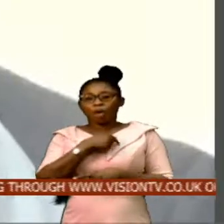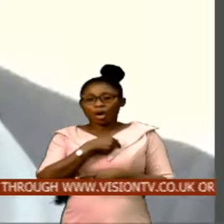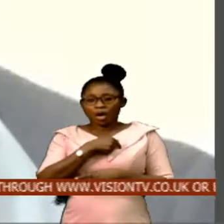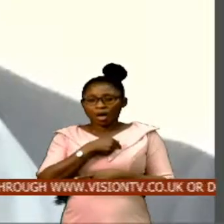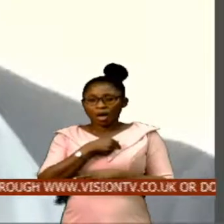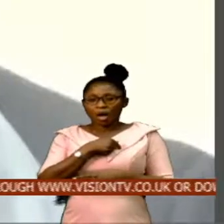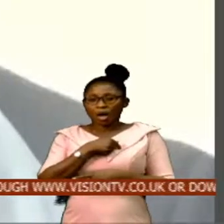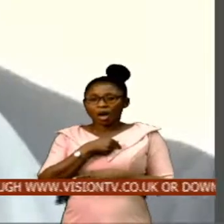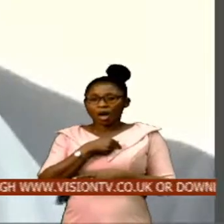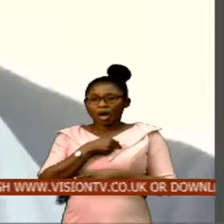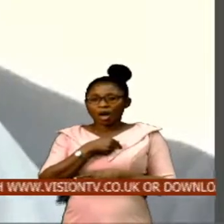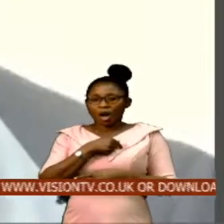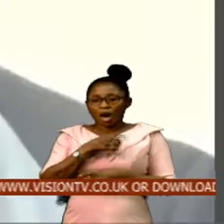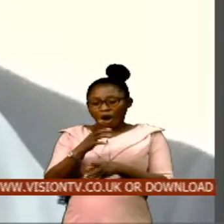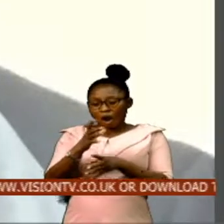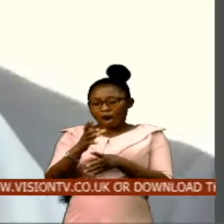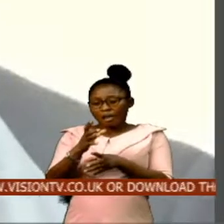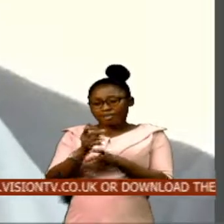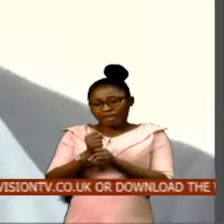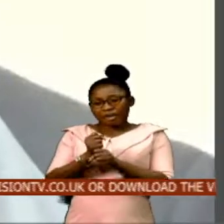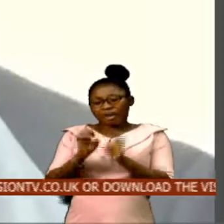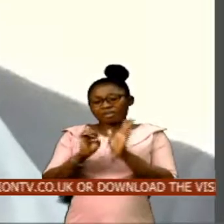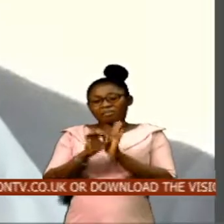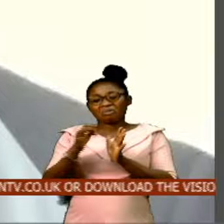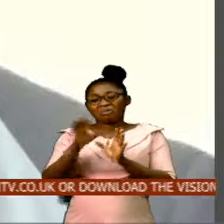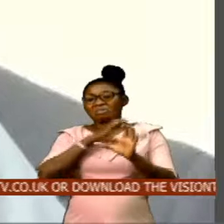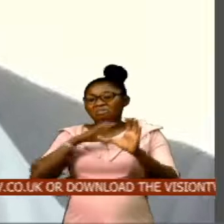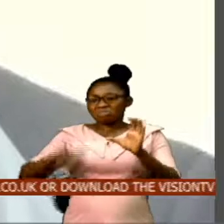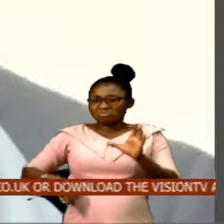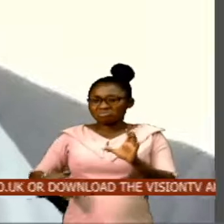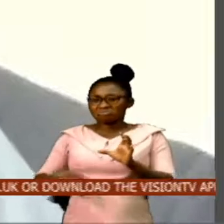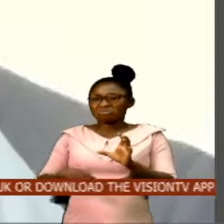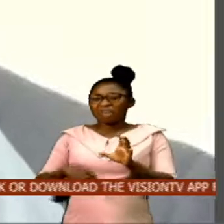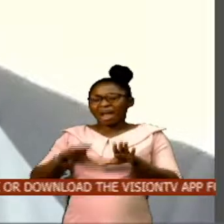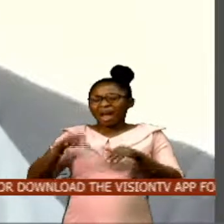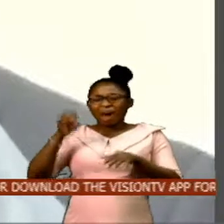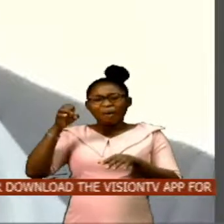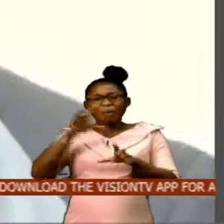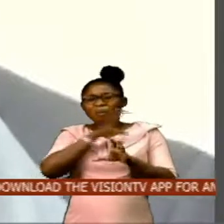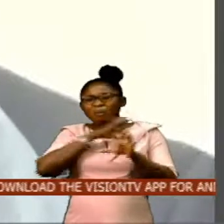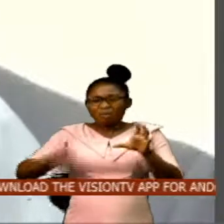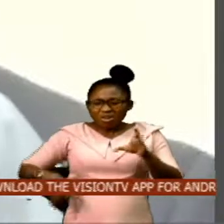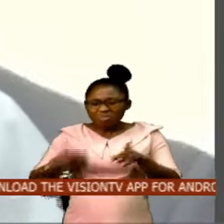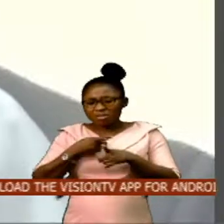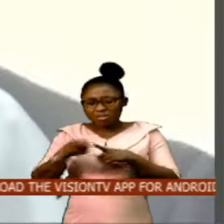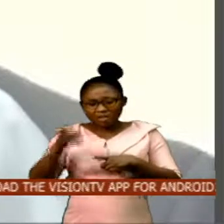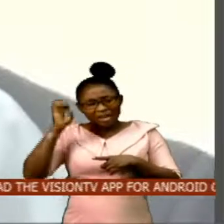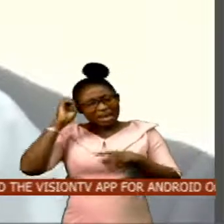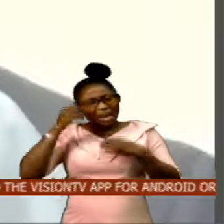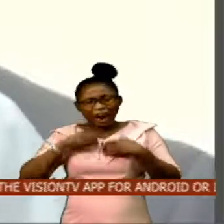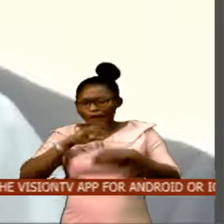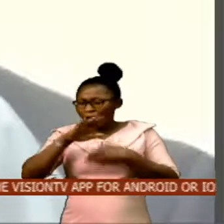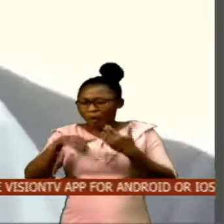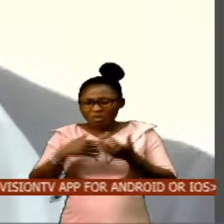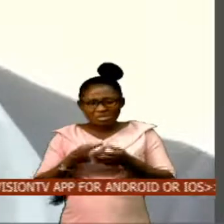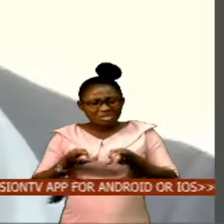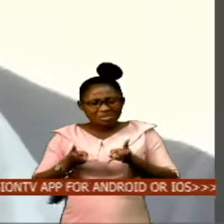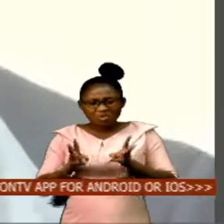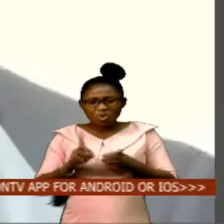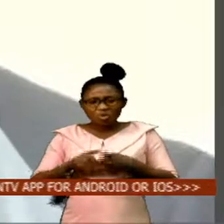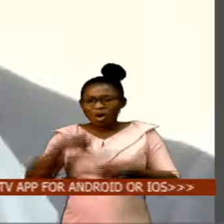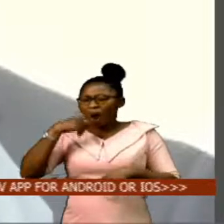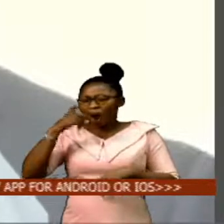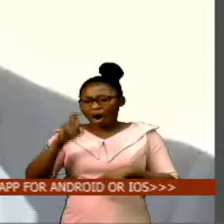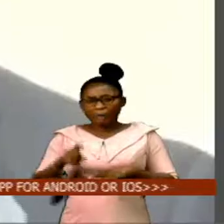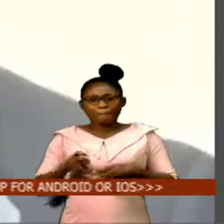we take the example of Christ. How he was persecuted, he had all the means to command